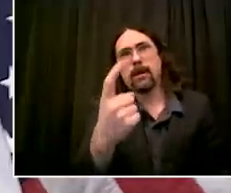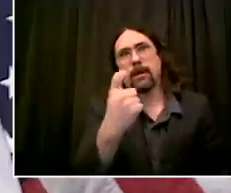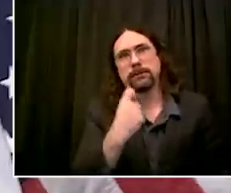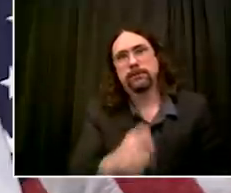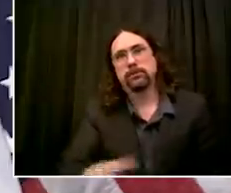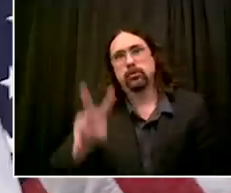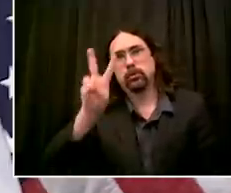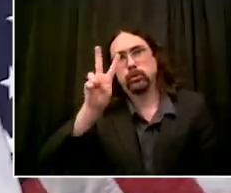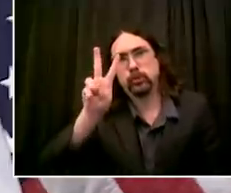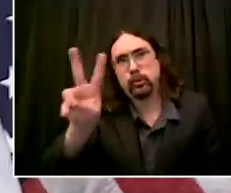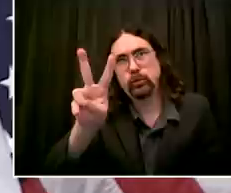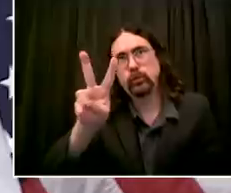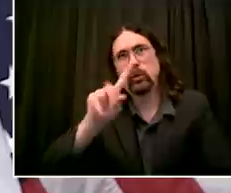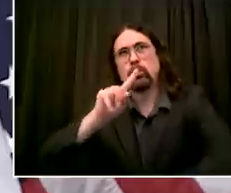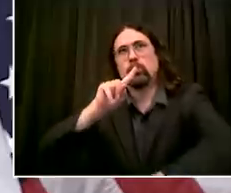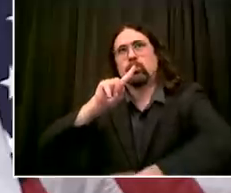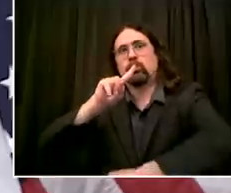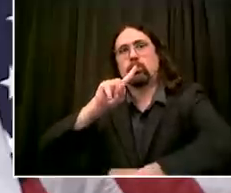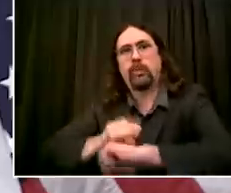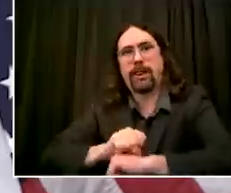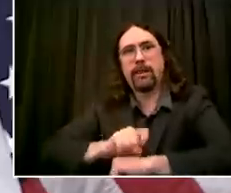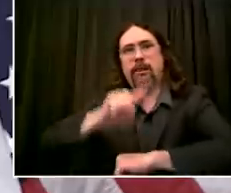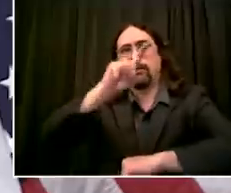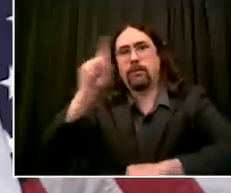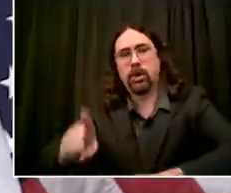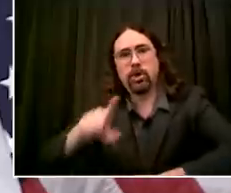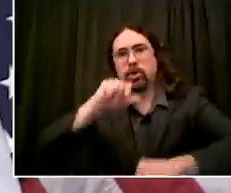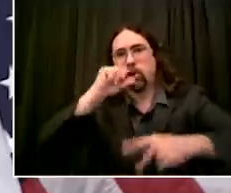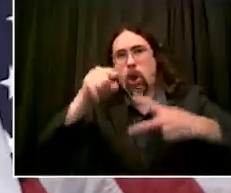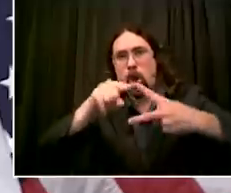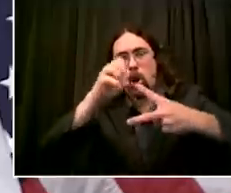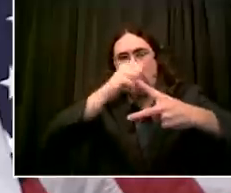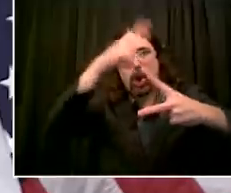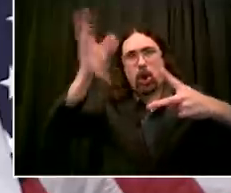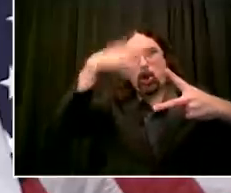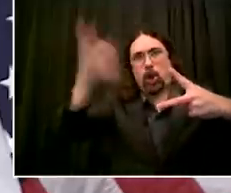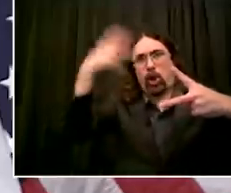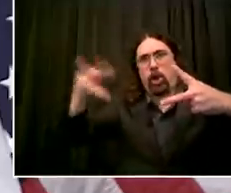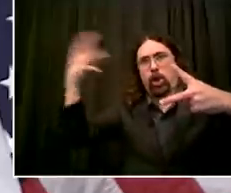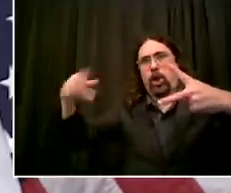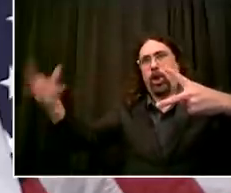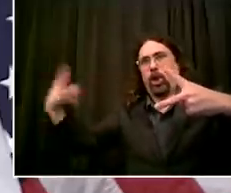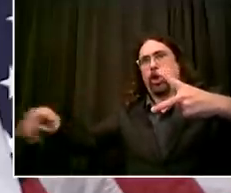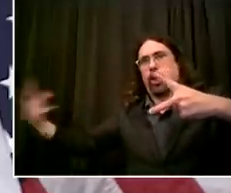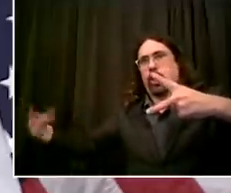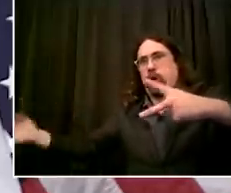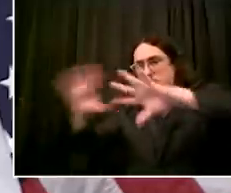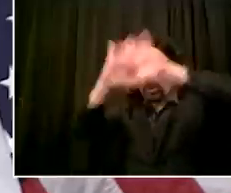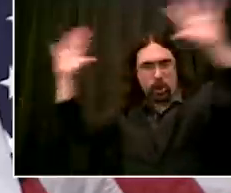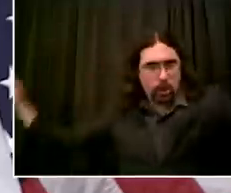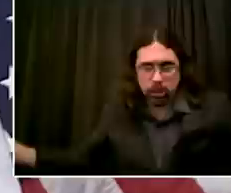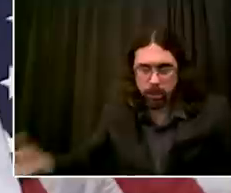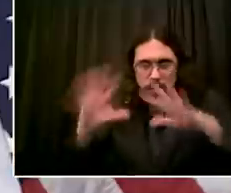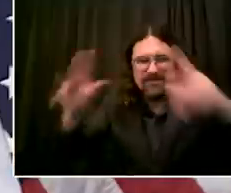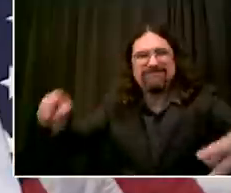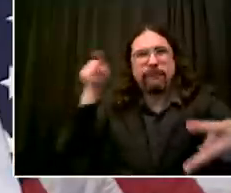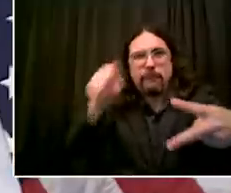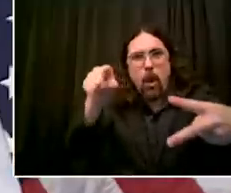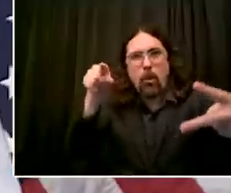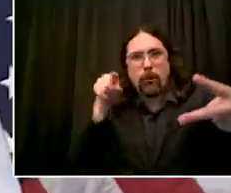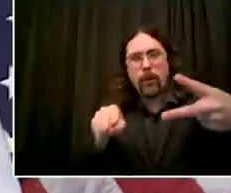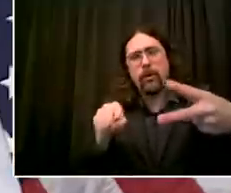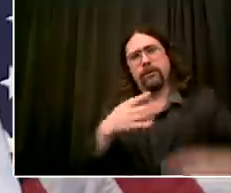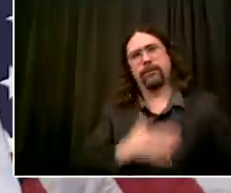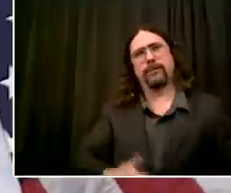I'm going to just stop it right there. It's enough. We are absolutely modeling